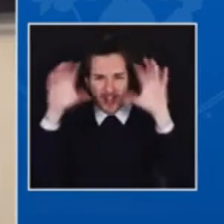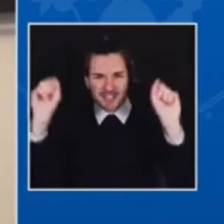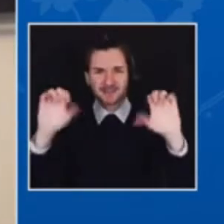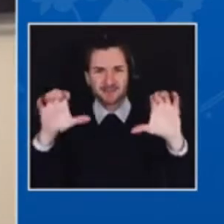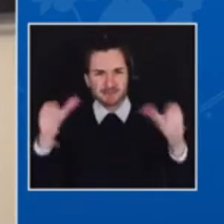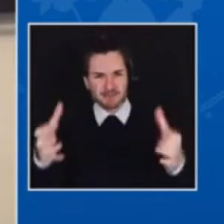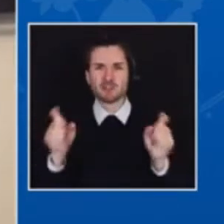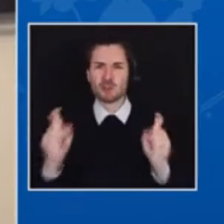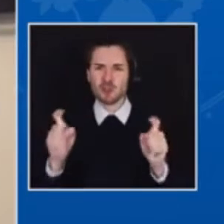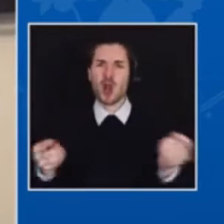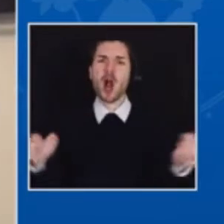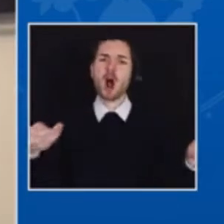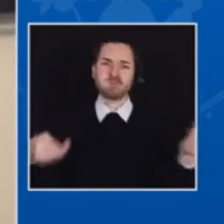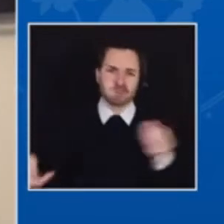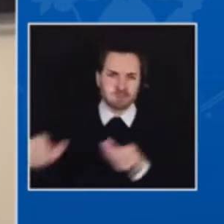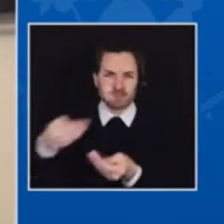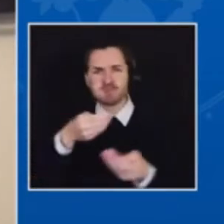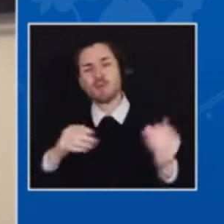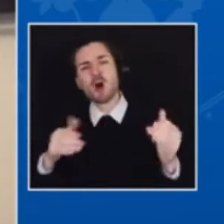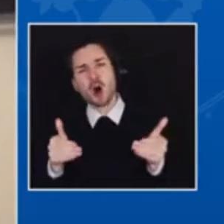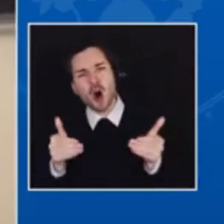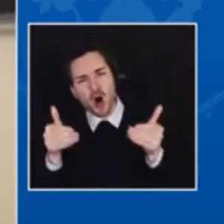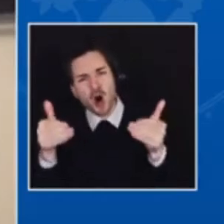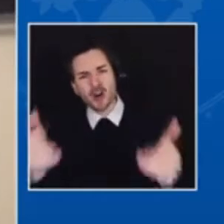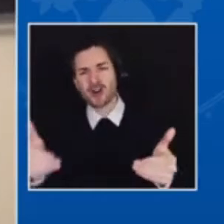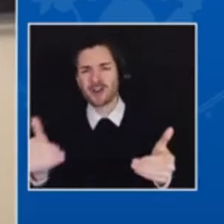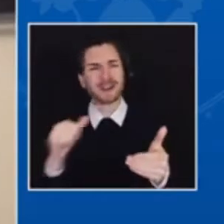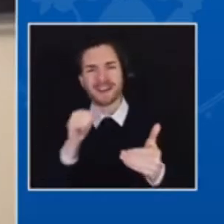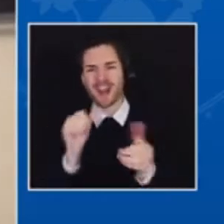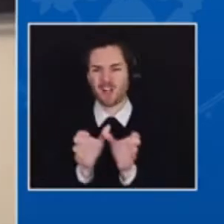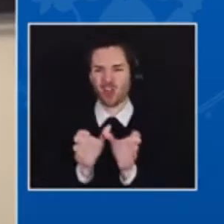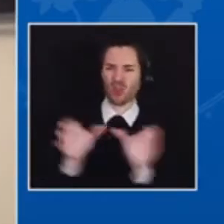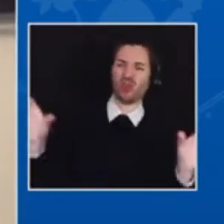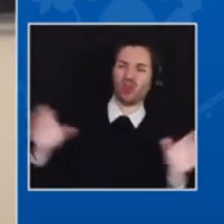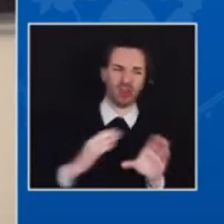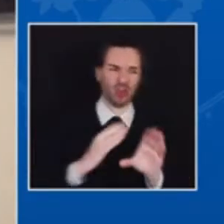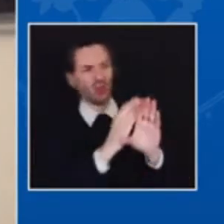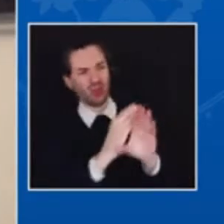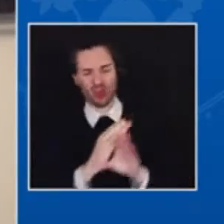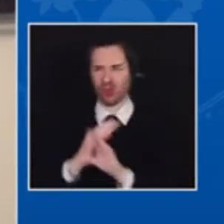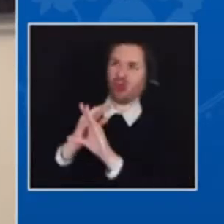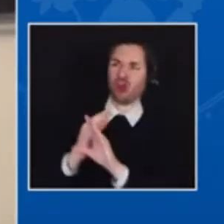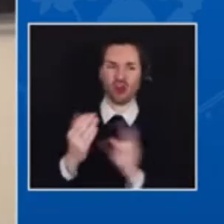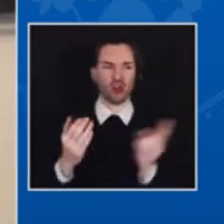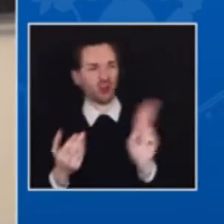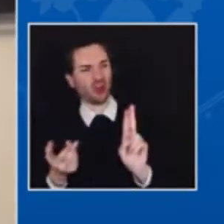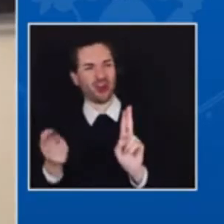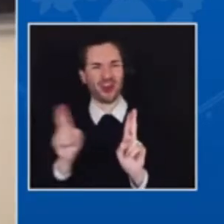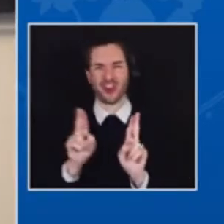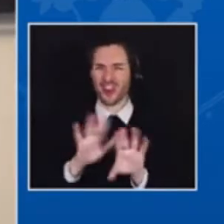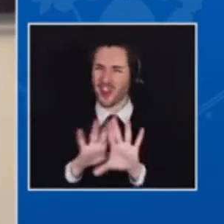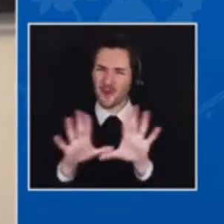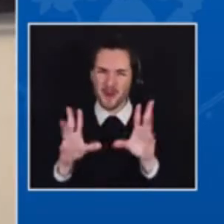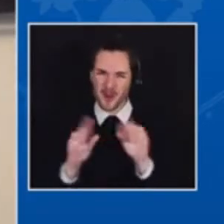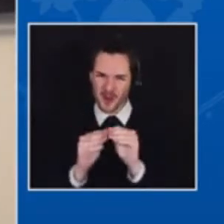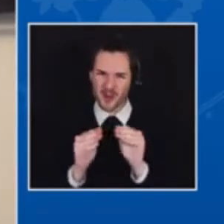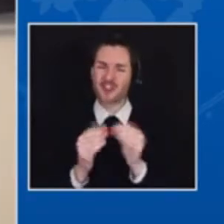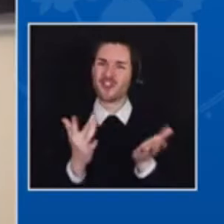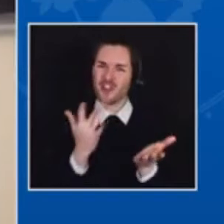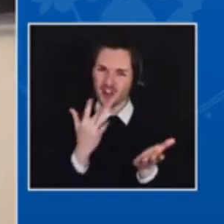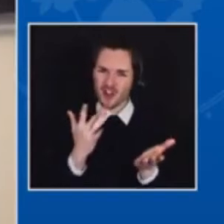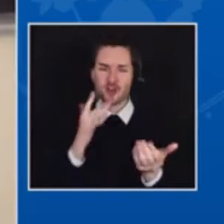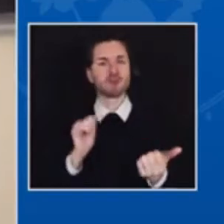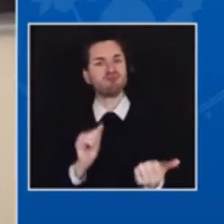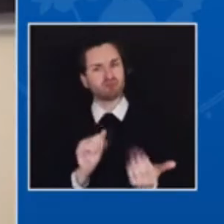parties Democrats and Republicans to come together and help put qualified and experienced people in place to address the various crises that